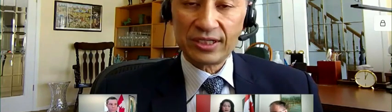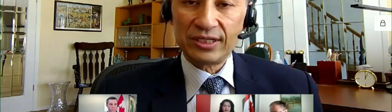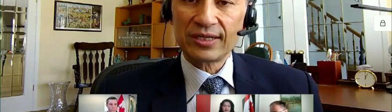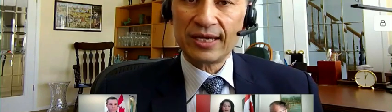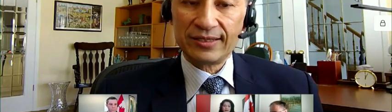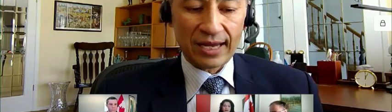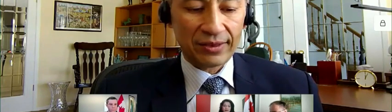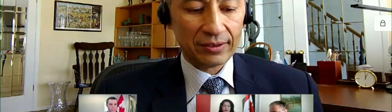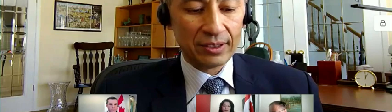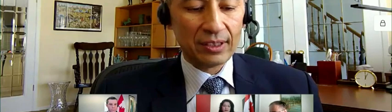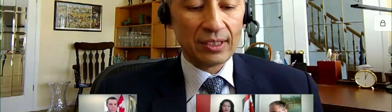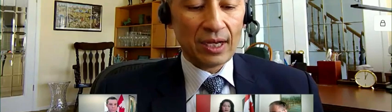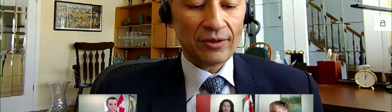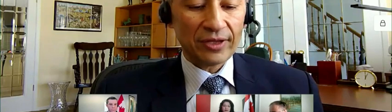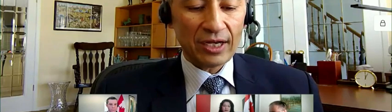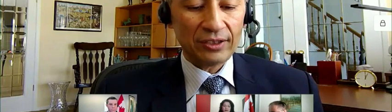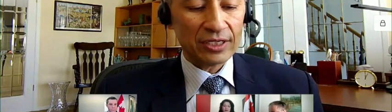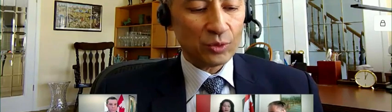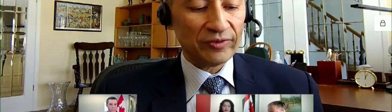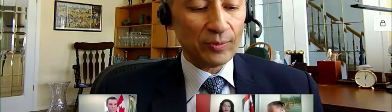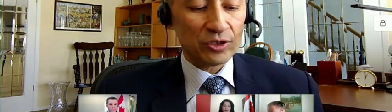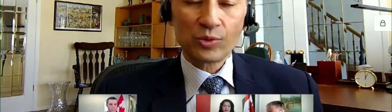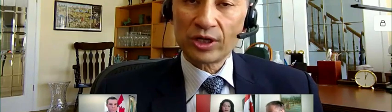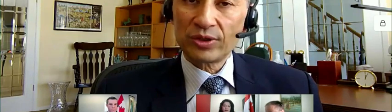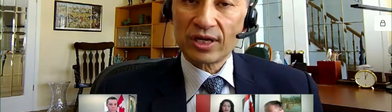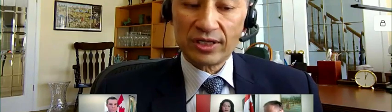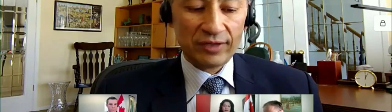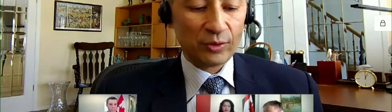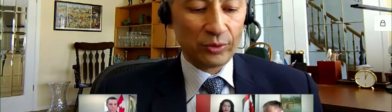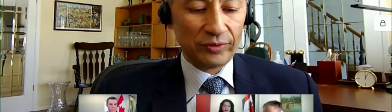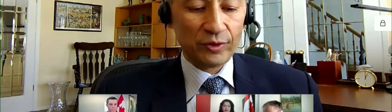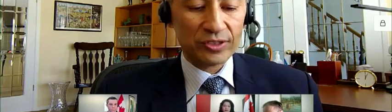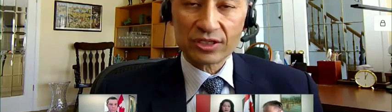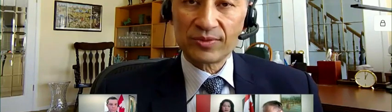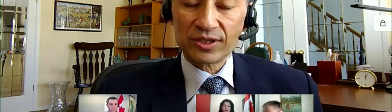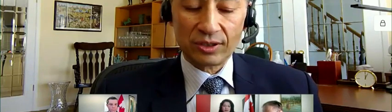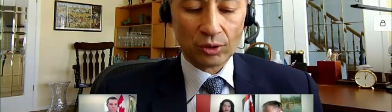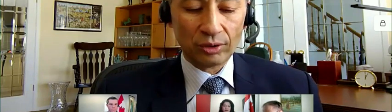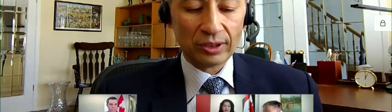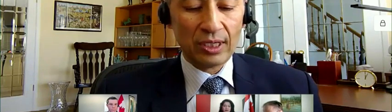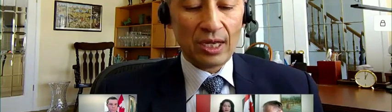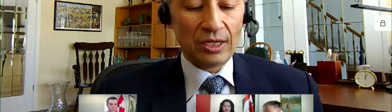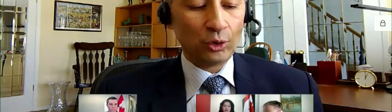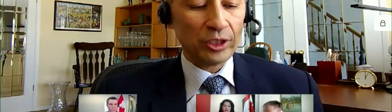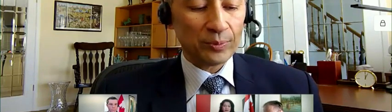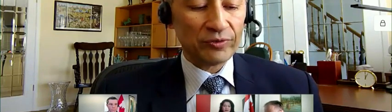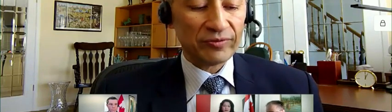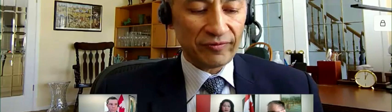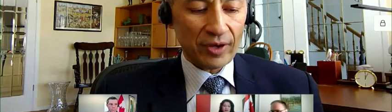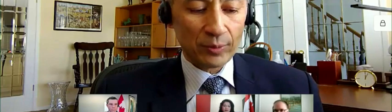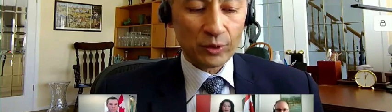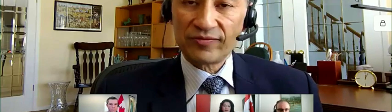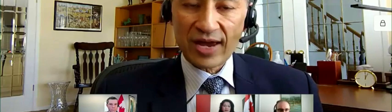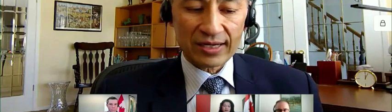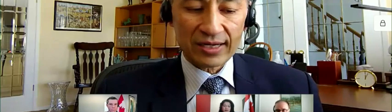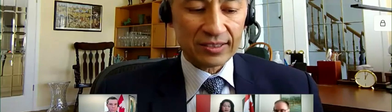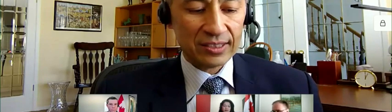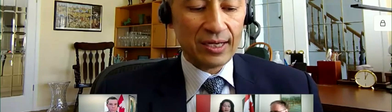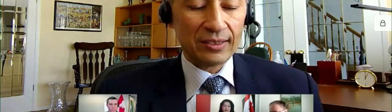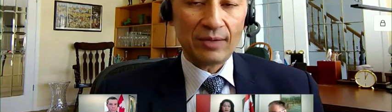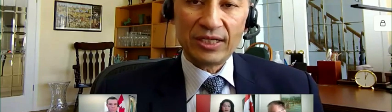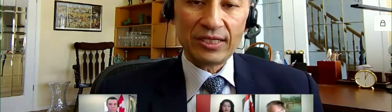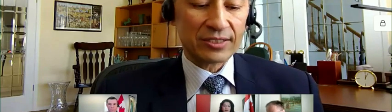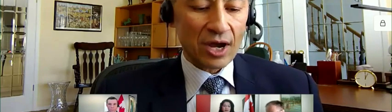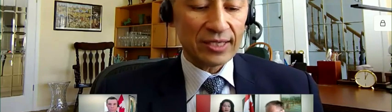serious disease and death. Health Canada has one of the most rigorous scientific review systems in the world and only approves